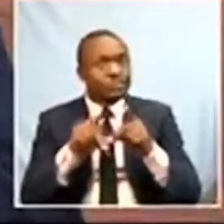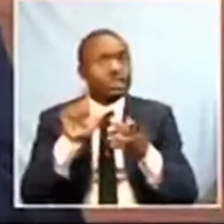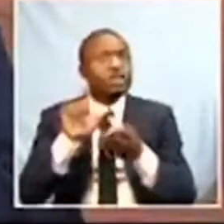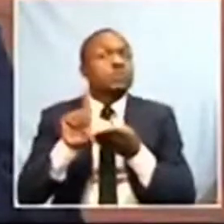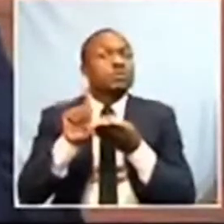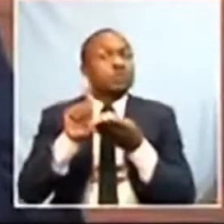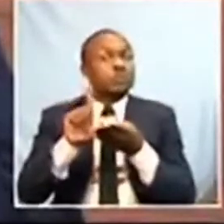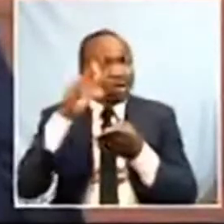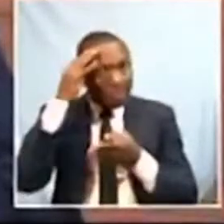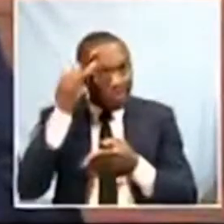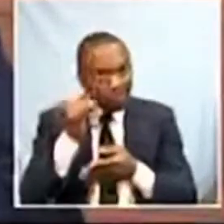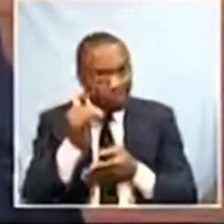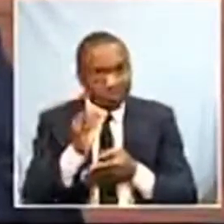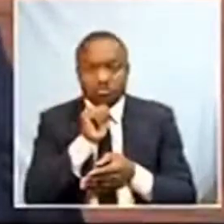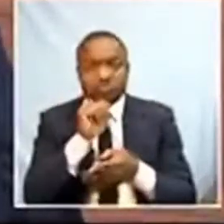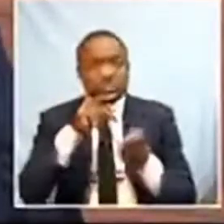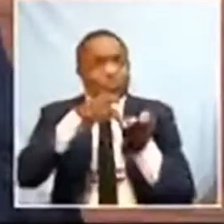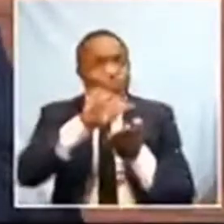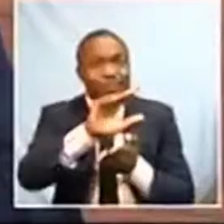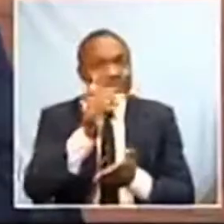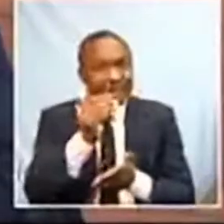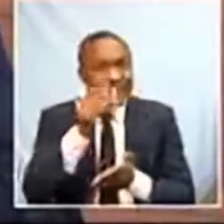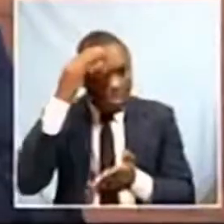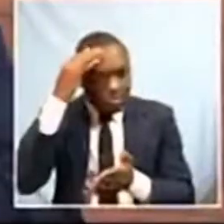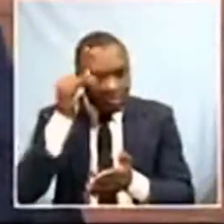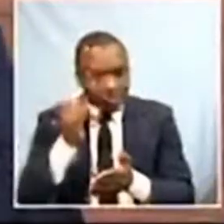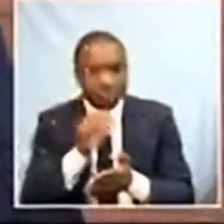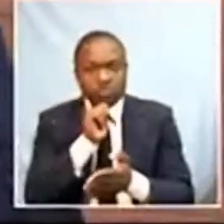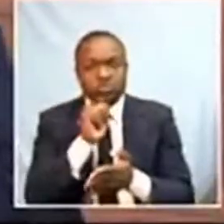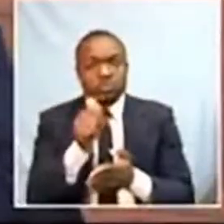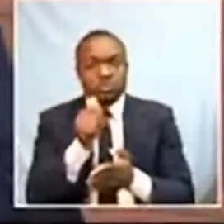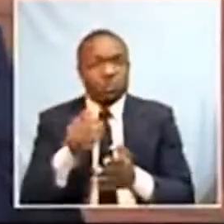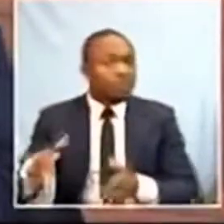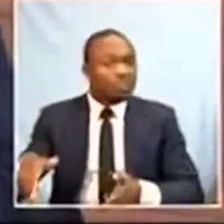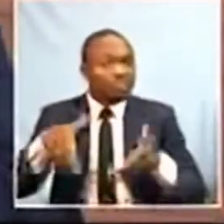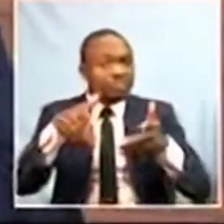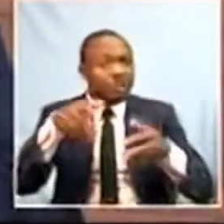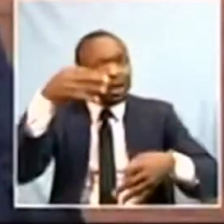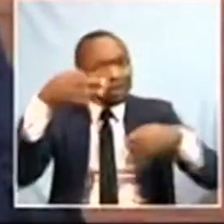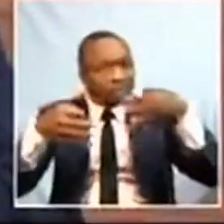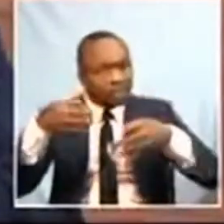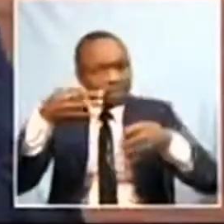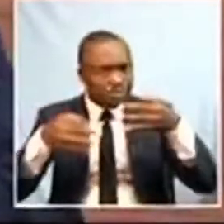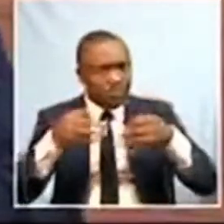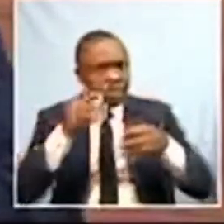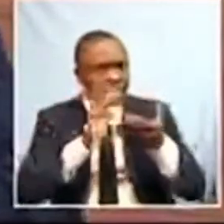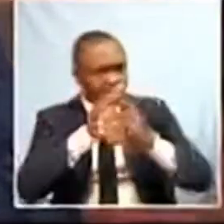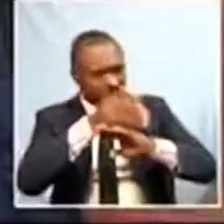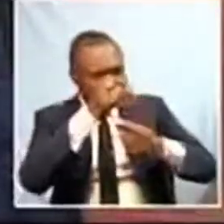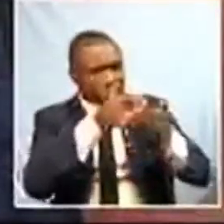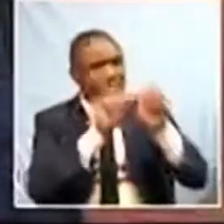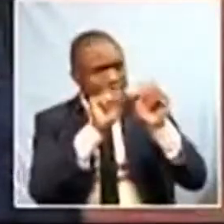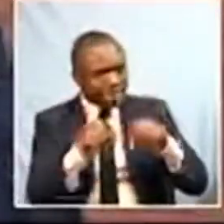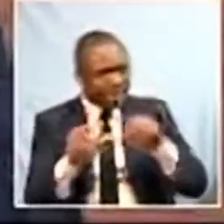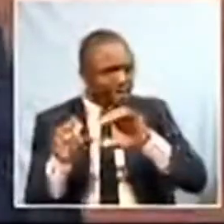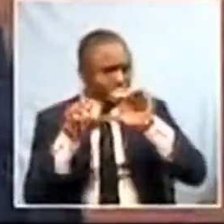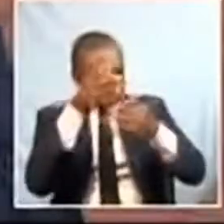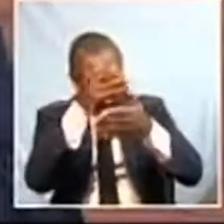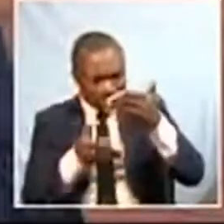LUKULU? Why are they not paying? Why are they not being taken to court? Because even after, you would have actually done this a long time